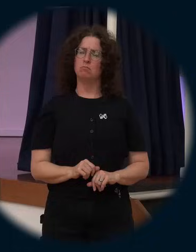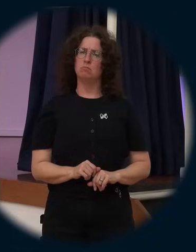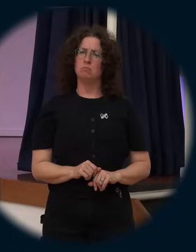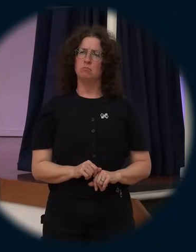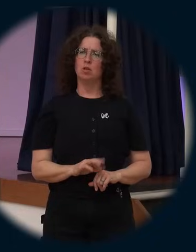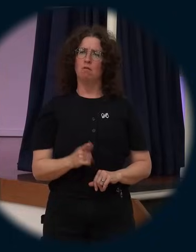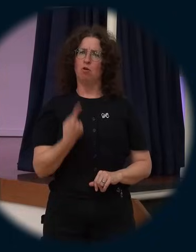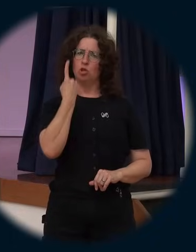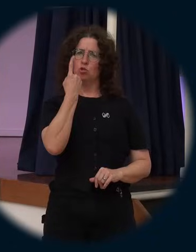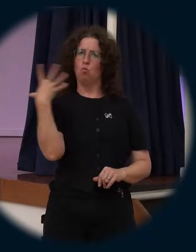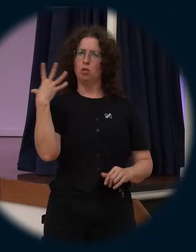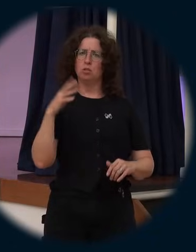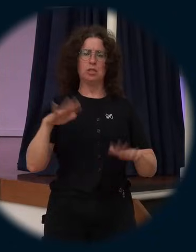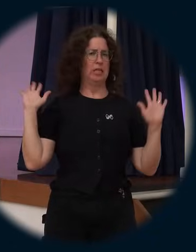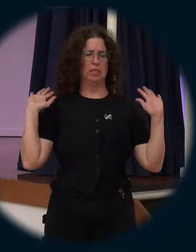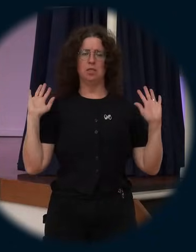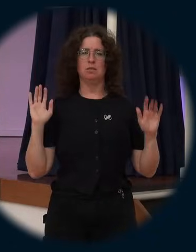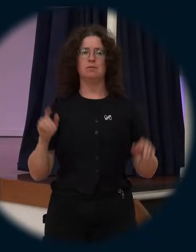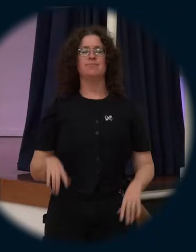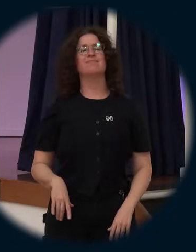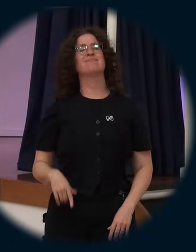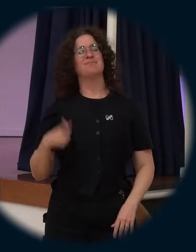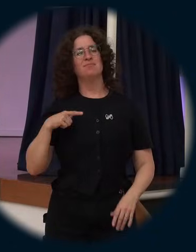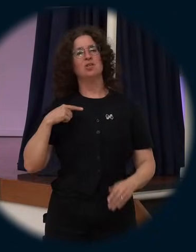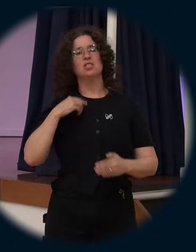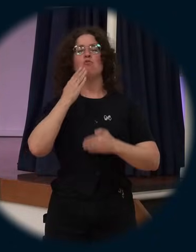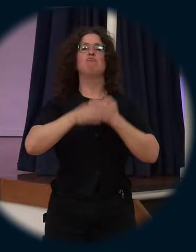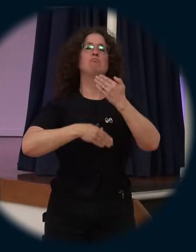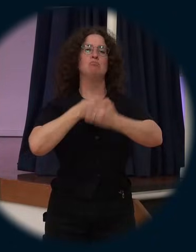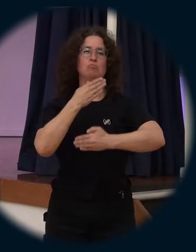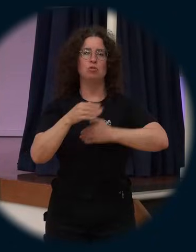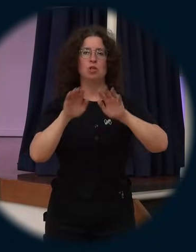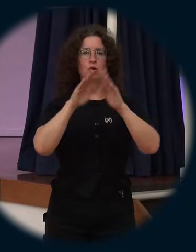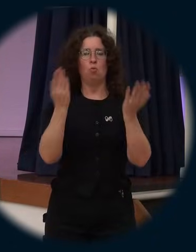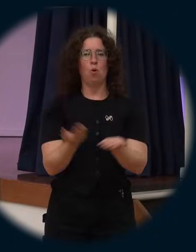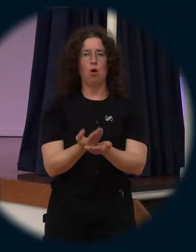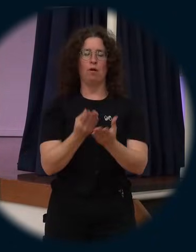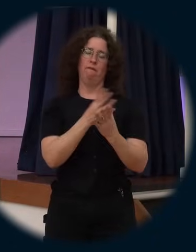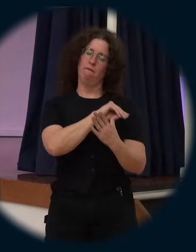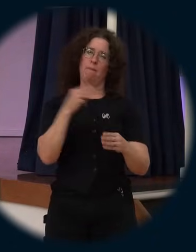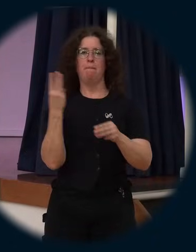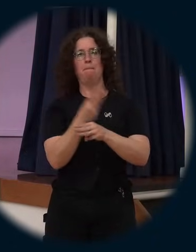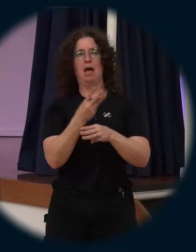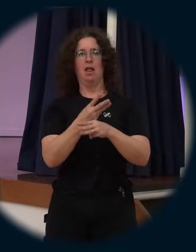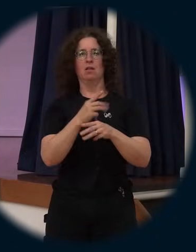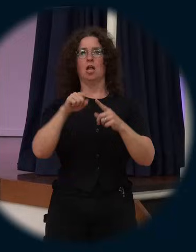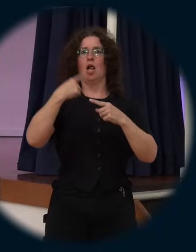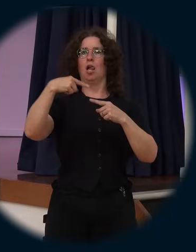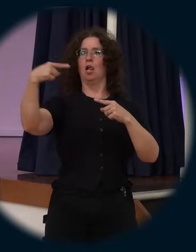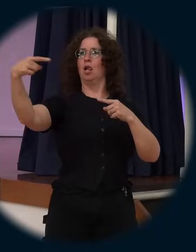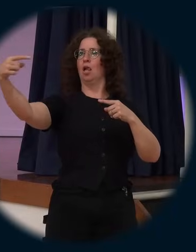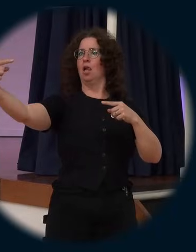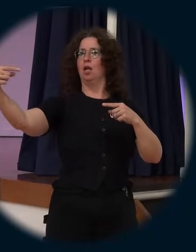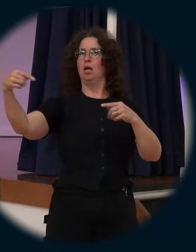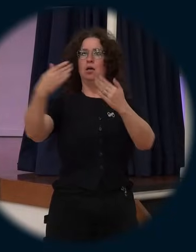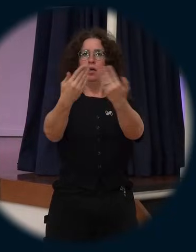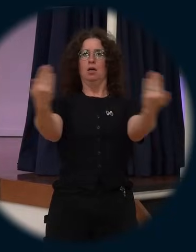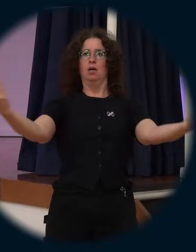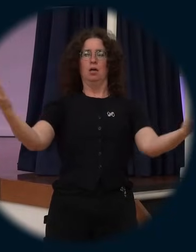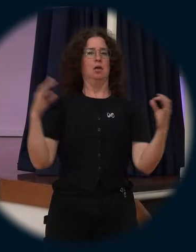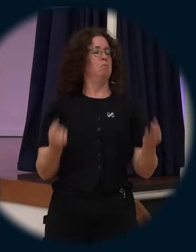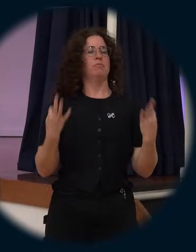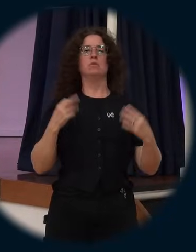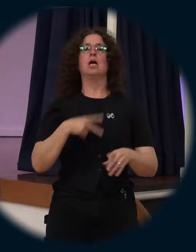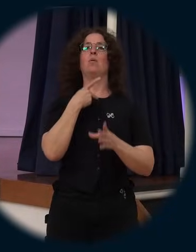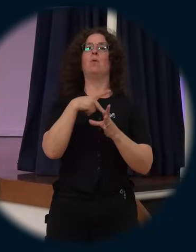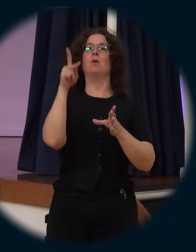just load once and forget about it? It's because we have a procedural world that's generated from math, and it's pretty much to infinity and beyond. It's boundless. So if you just keep